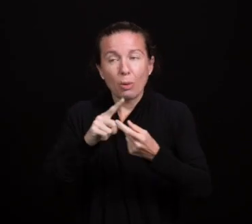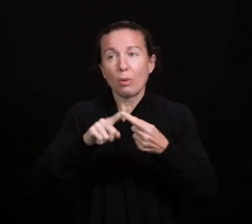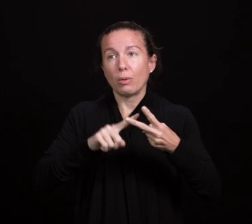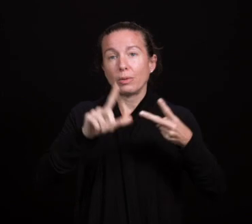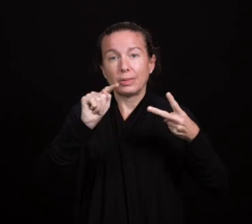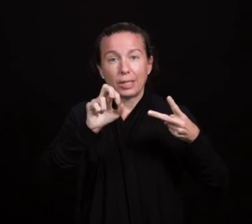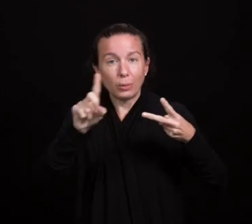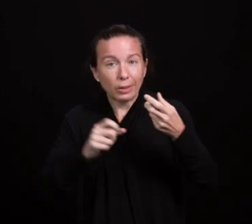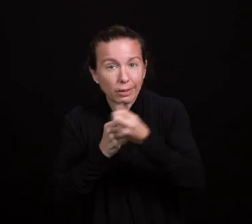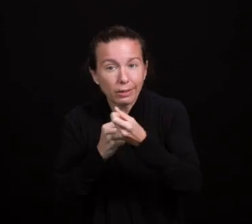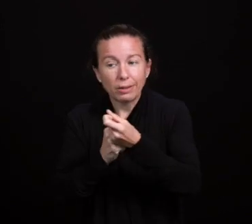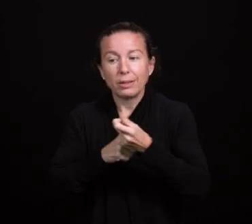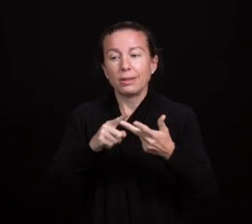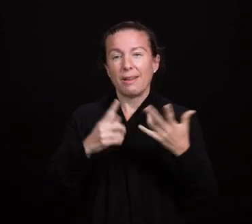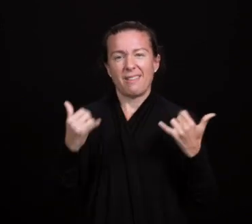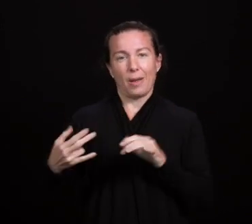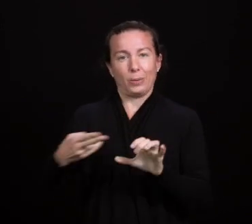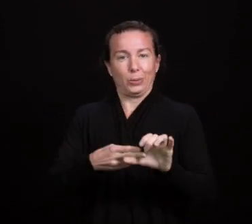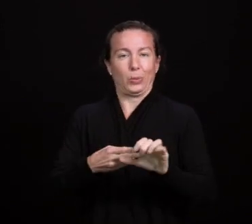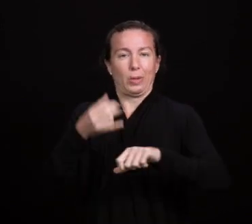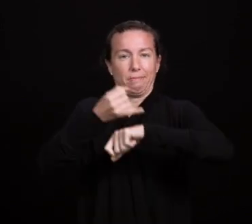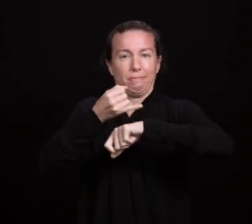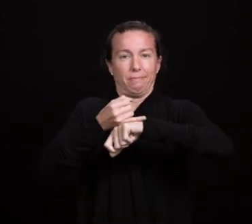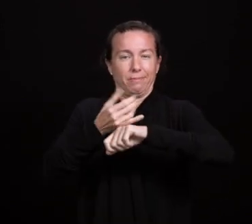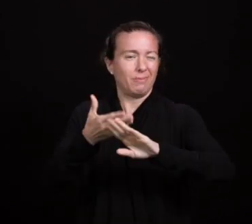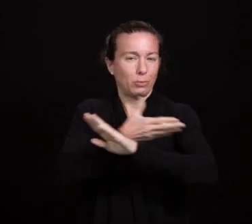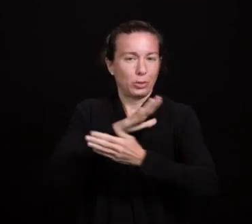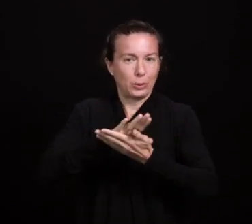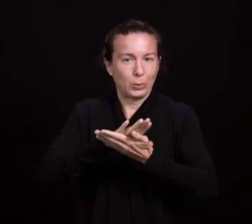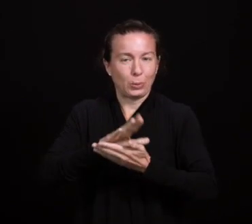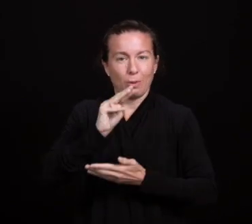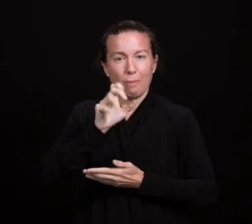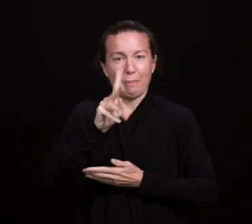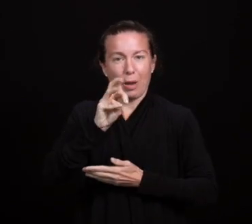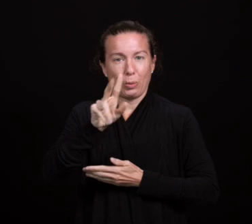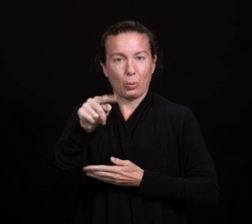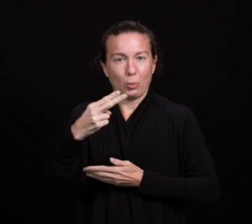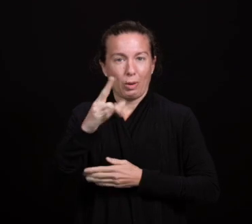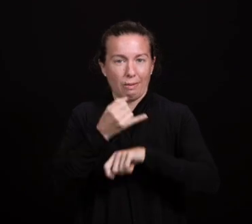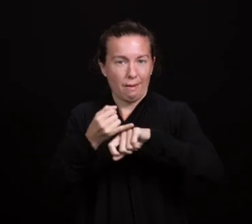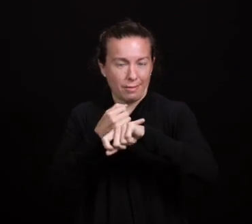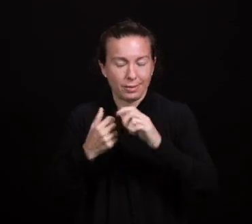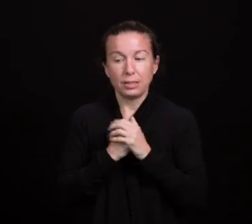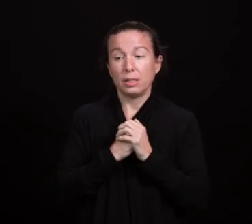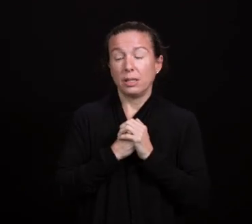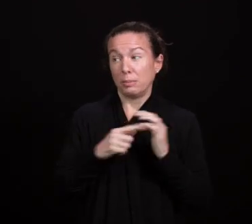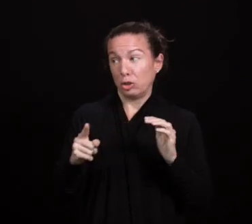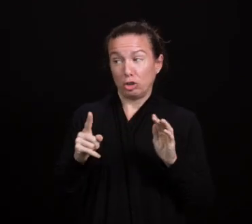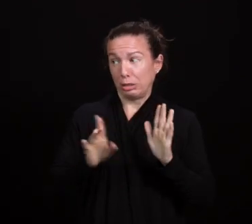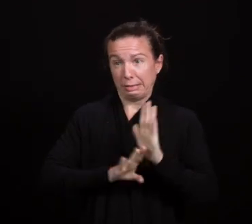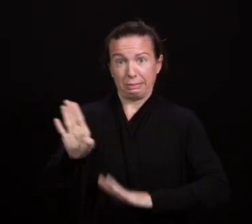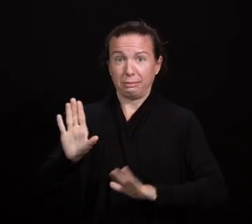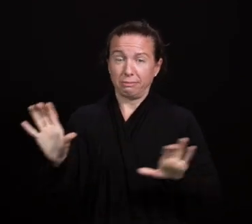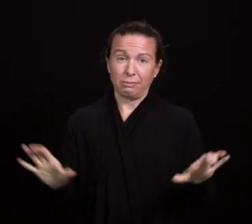deaf. She's now at the Mackworth Island preschool. So she's really thrived. I honestly couldn't imagine it any other